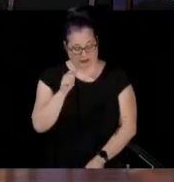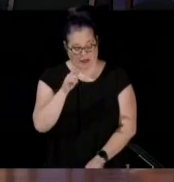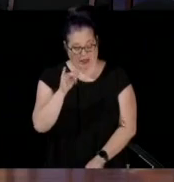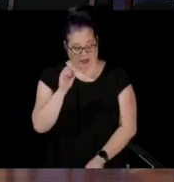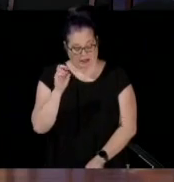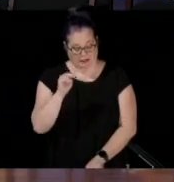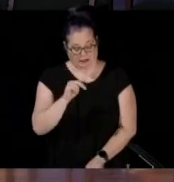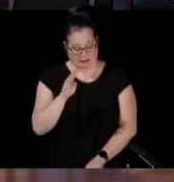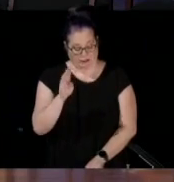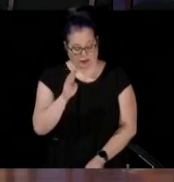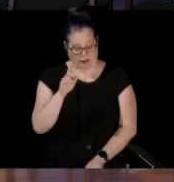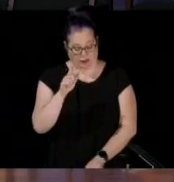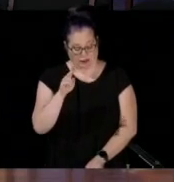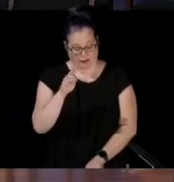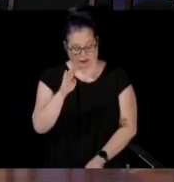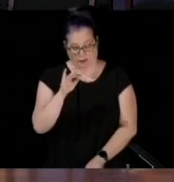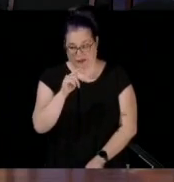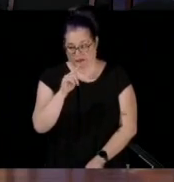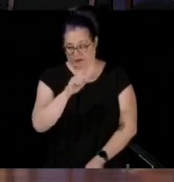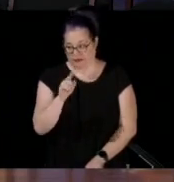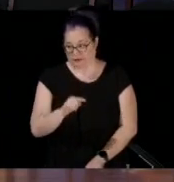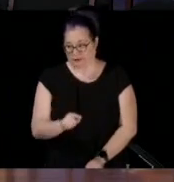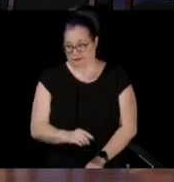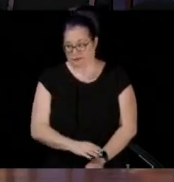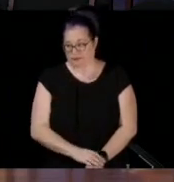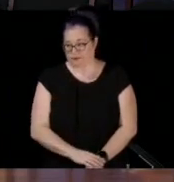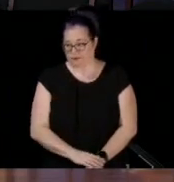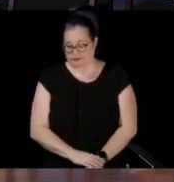Allison Brooke Lubitz.